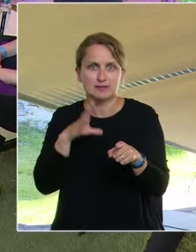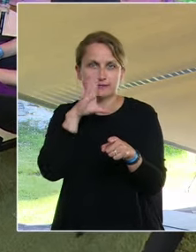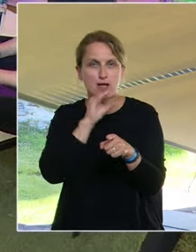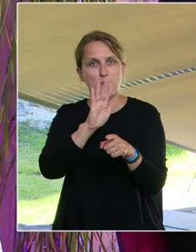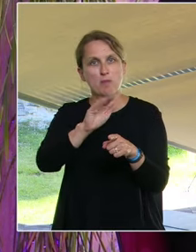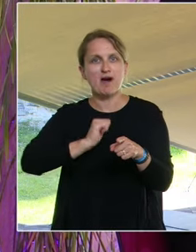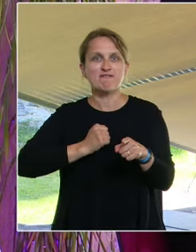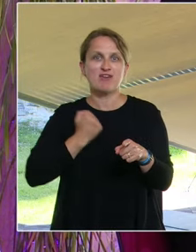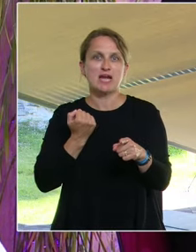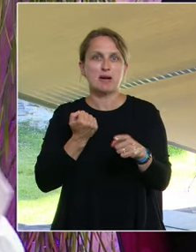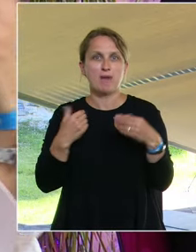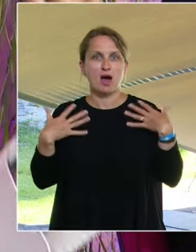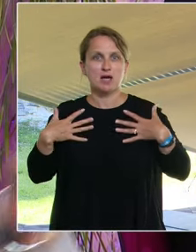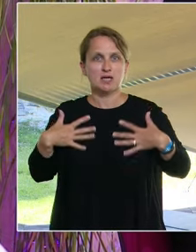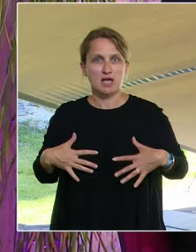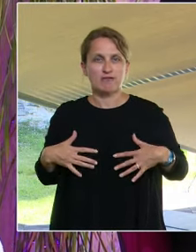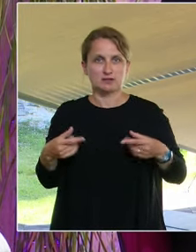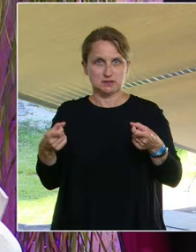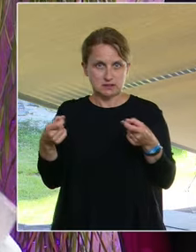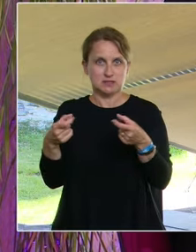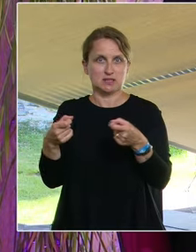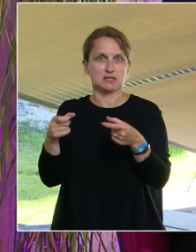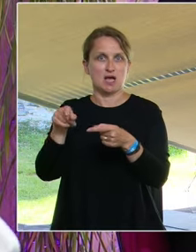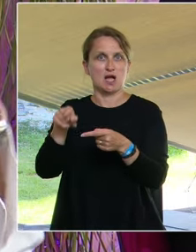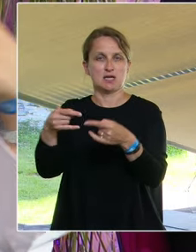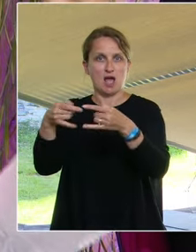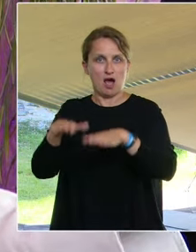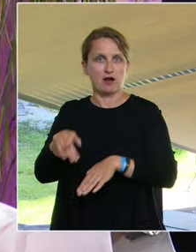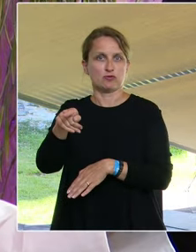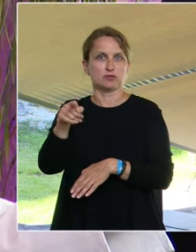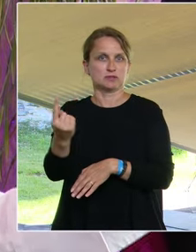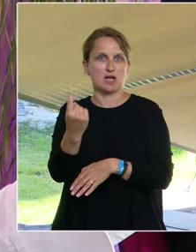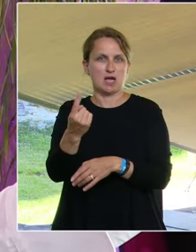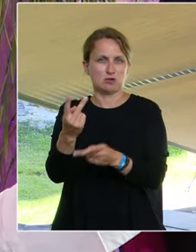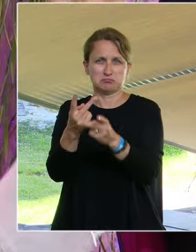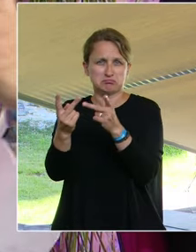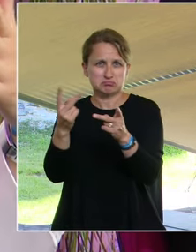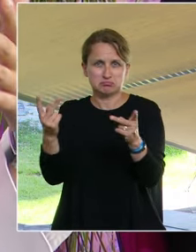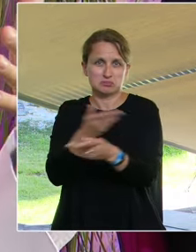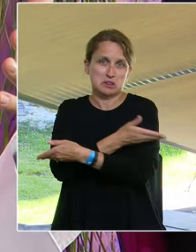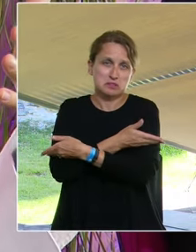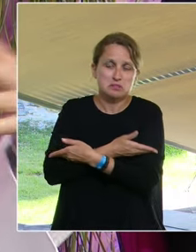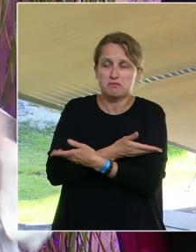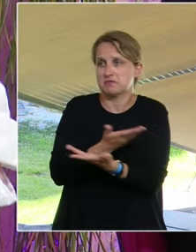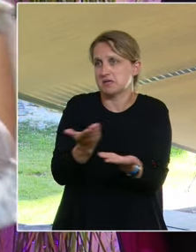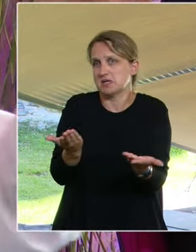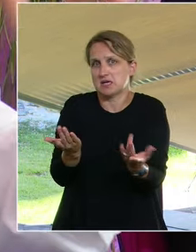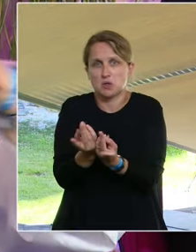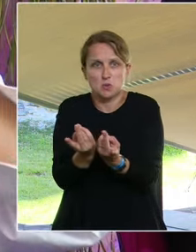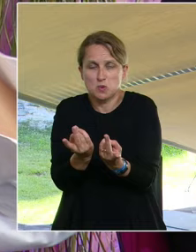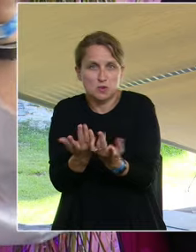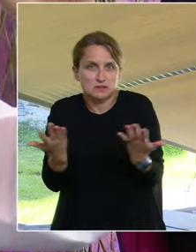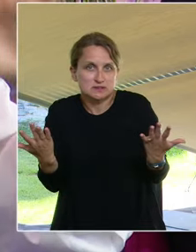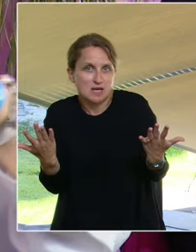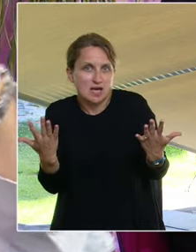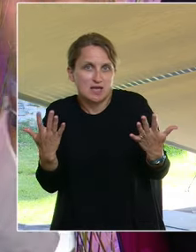like a digital way, and you can create like, you know, all kind of things. It could look very real, like this shirt, for example, or it could be something, you